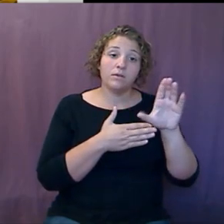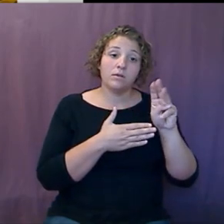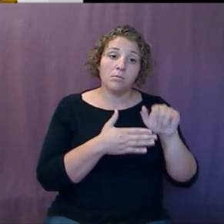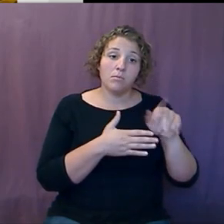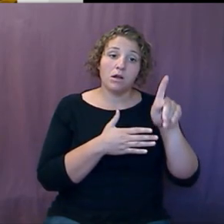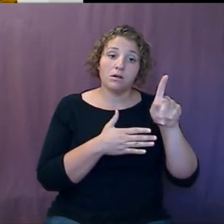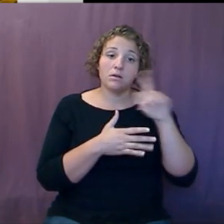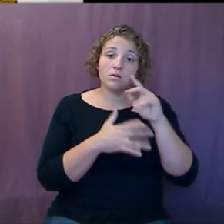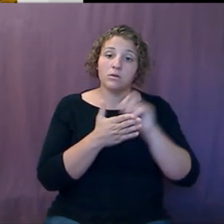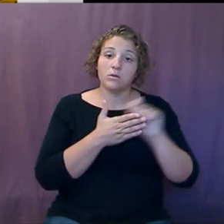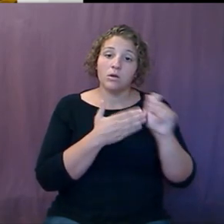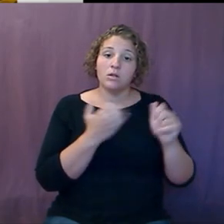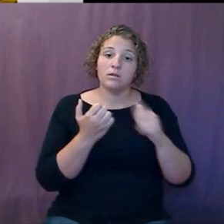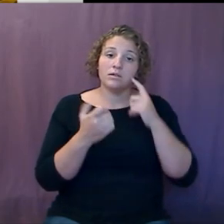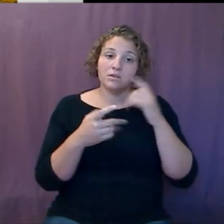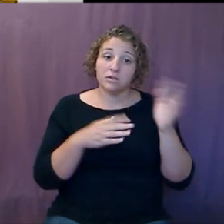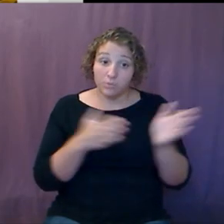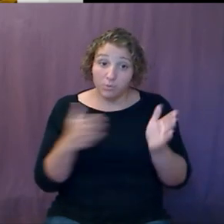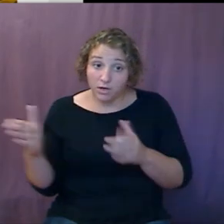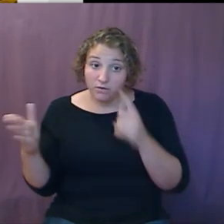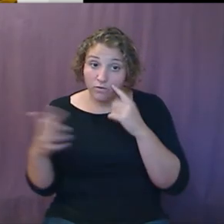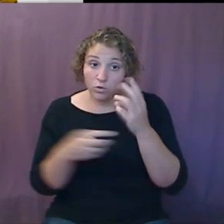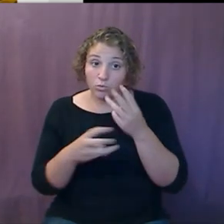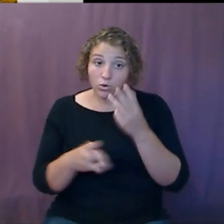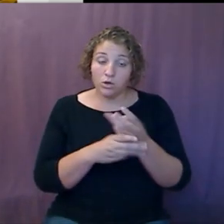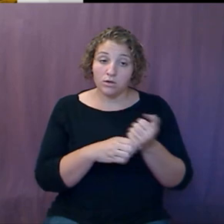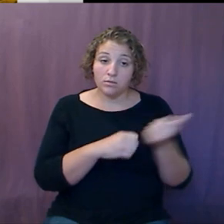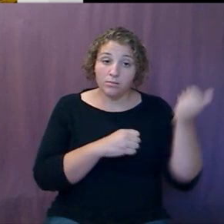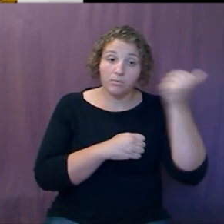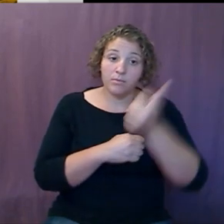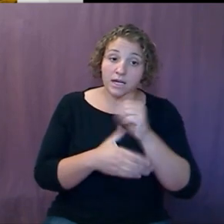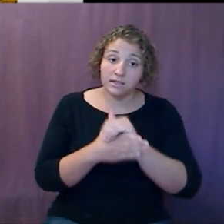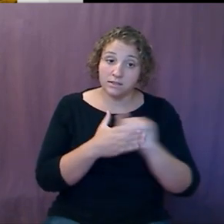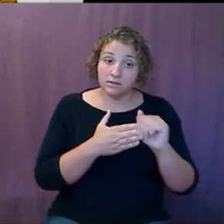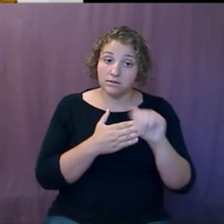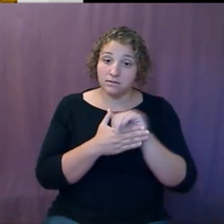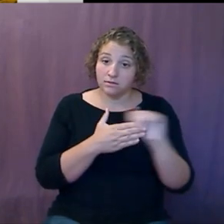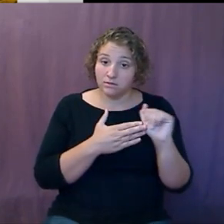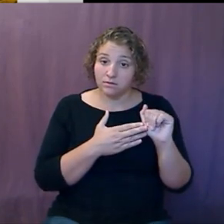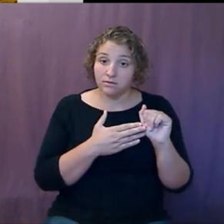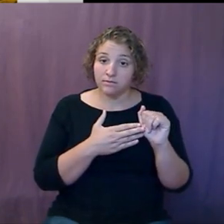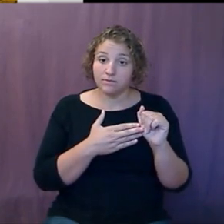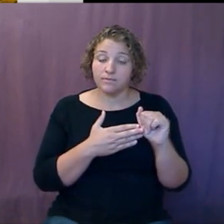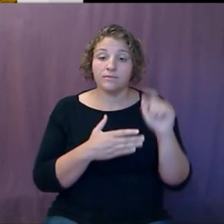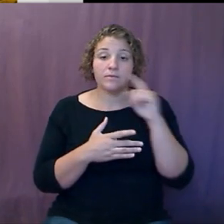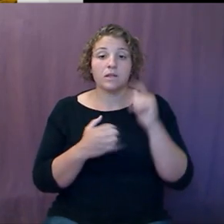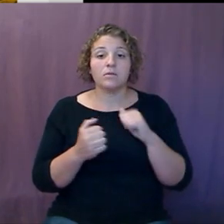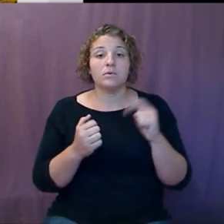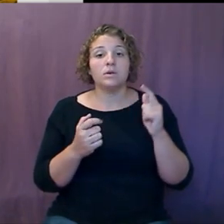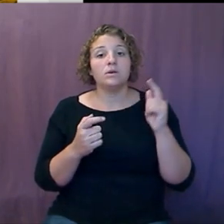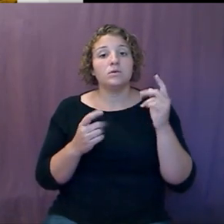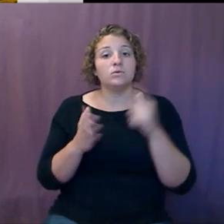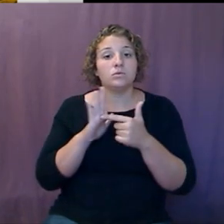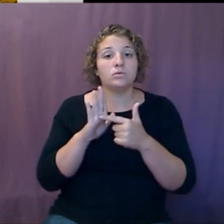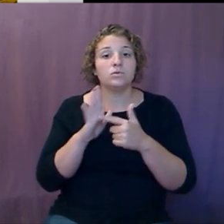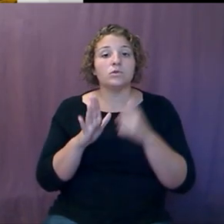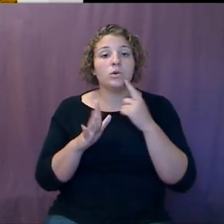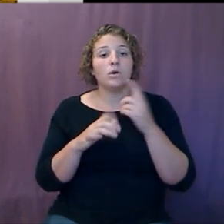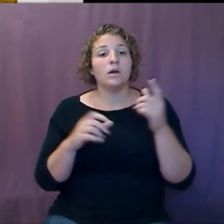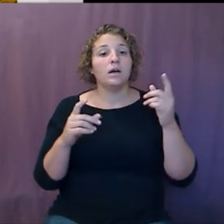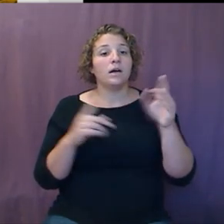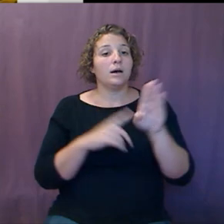a world beyond cash and its partnership i go on with gavi marks a novel approach towards linking a biometric